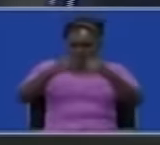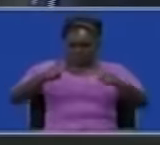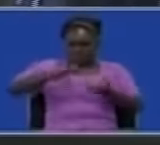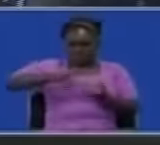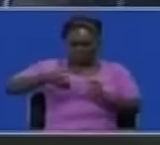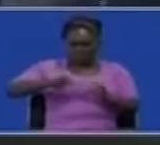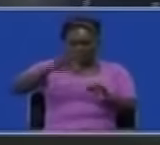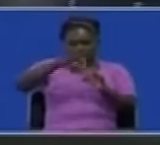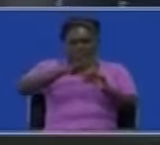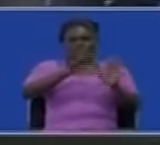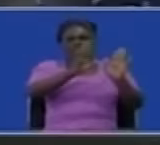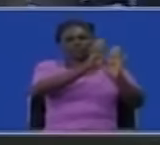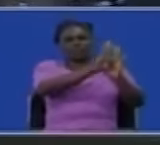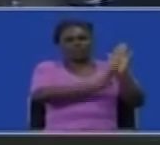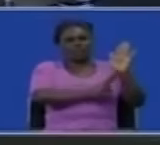laws bill.